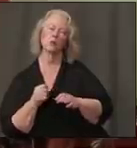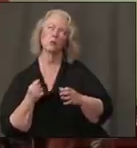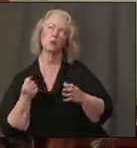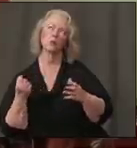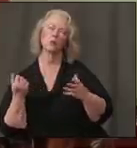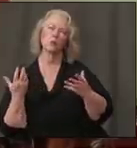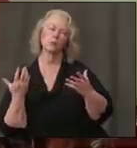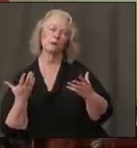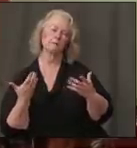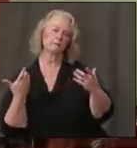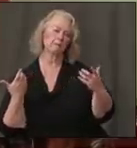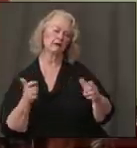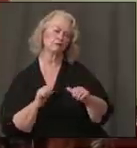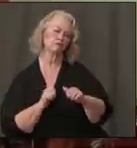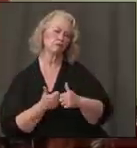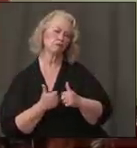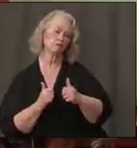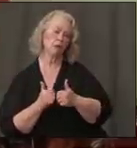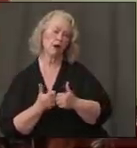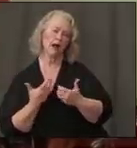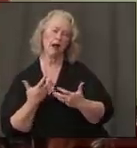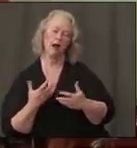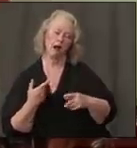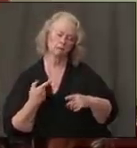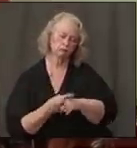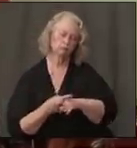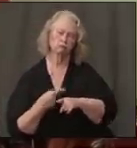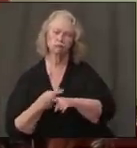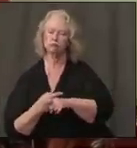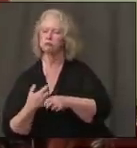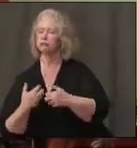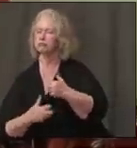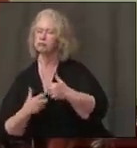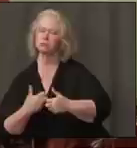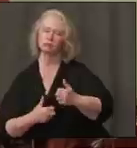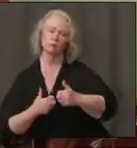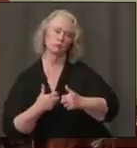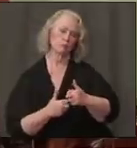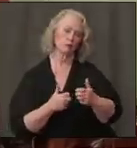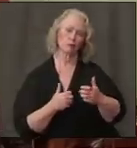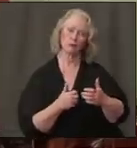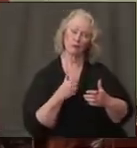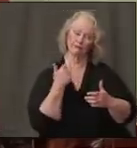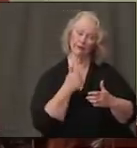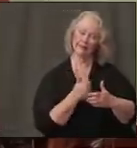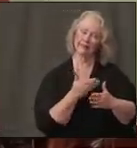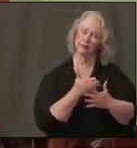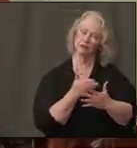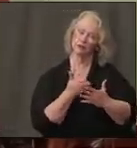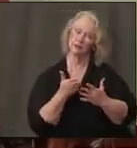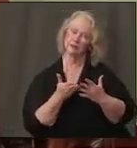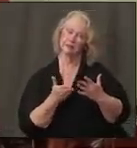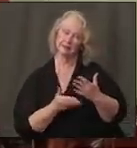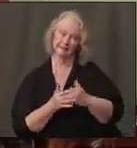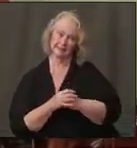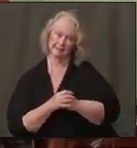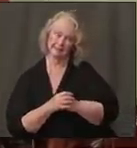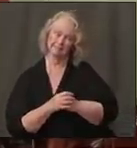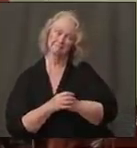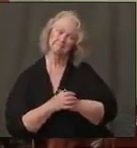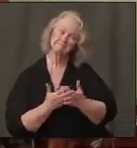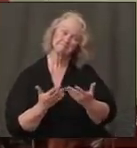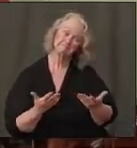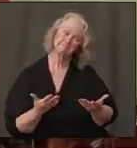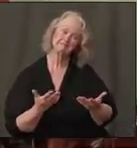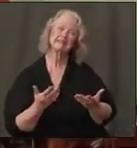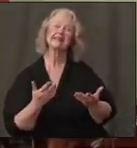challenge with major issues around each one of those steps. So I do think the vaccine